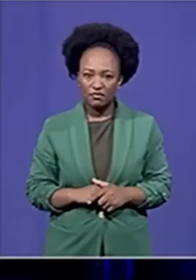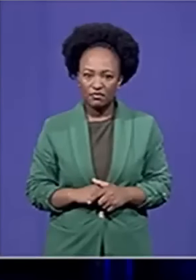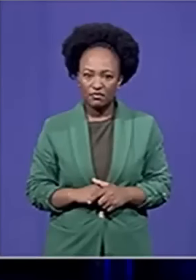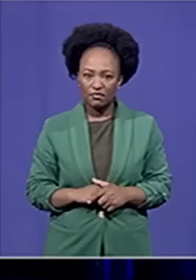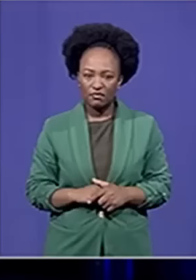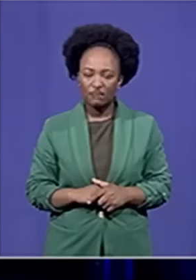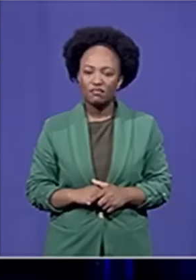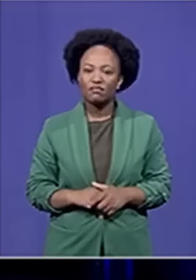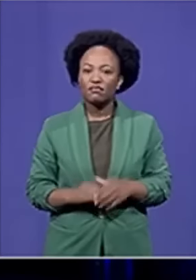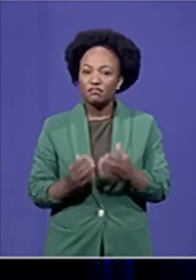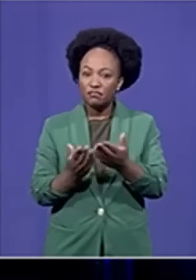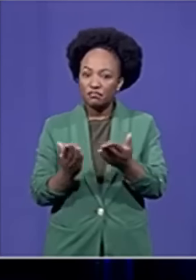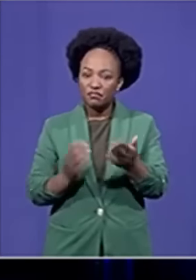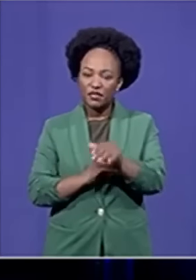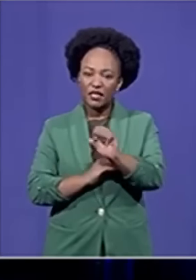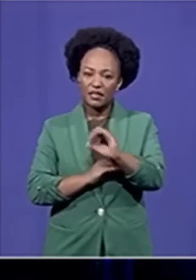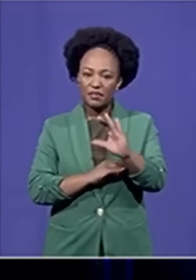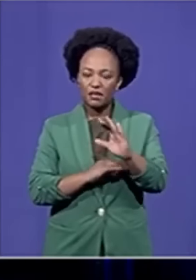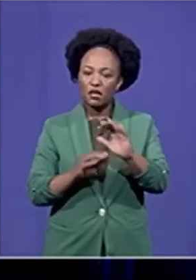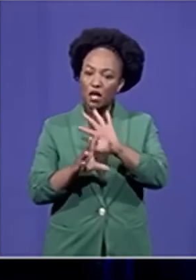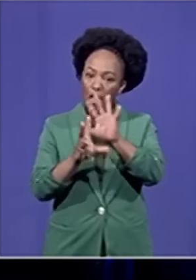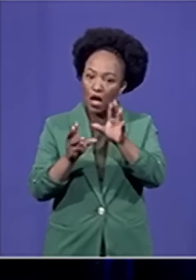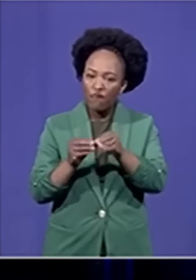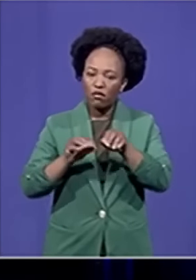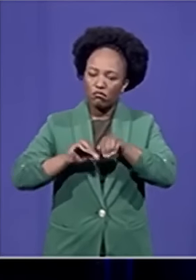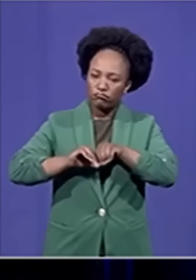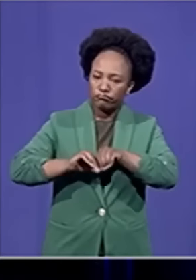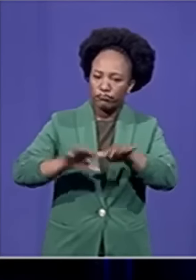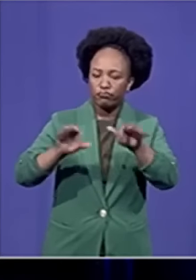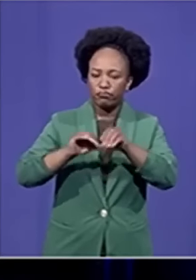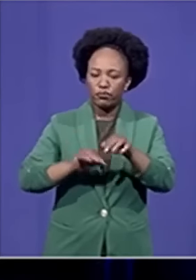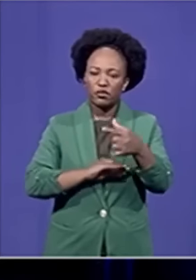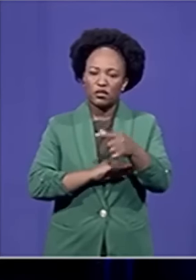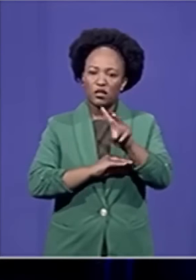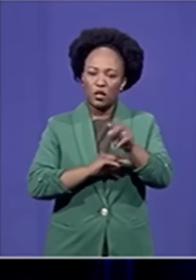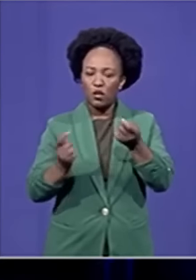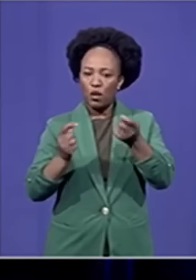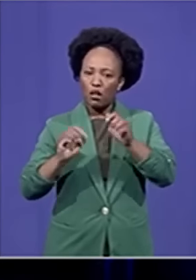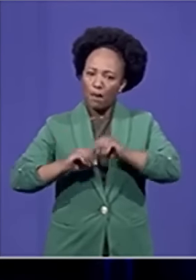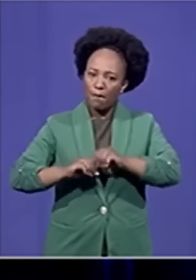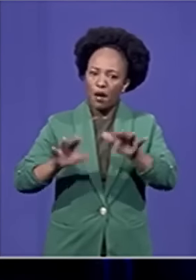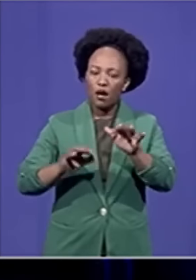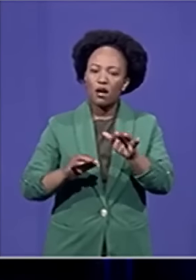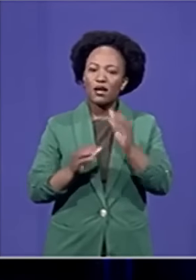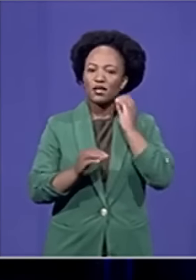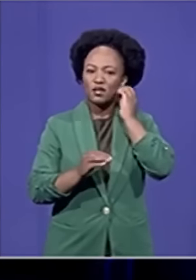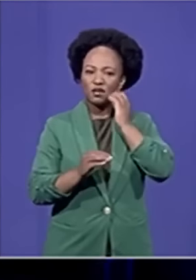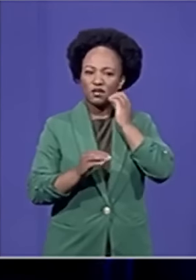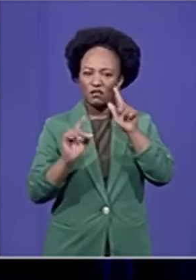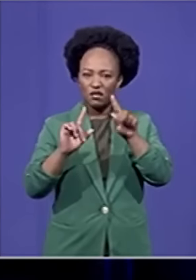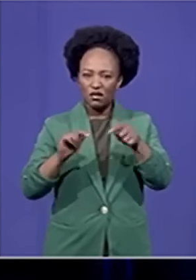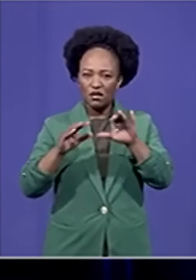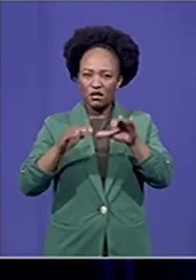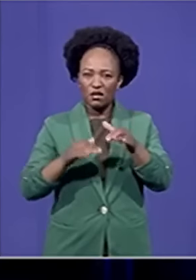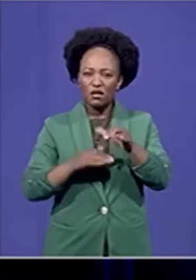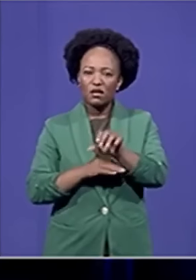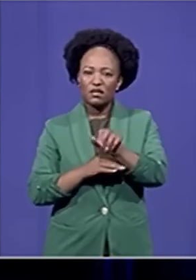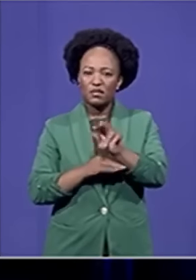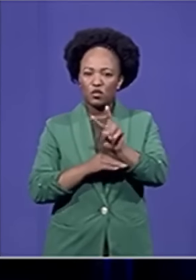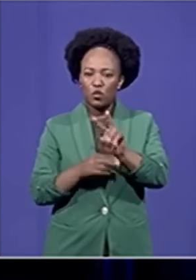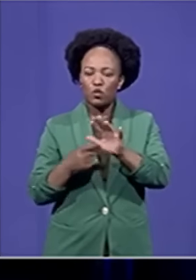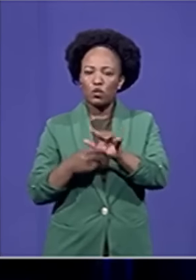Jwalo ka SABC e utlisetsa diketsalo tsohle tsa seboka sa G20 moifona wa ditaba tsa Sesotho kanaleng ya bobedi moholo